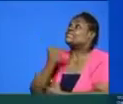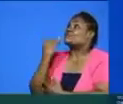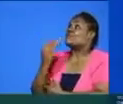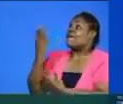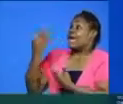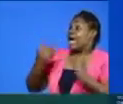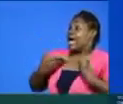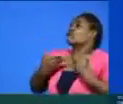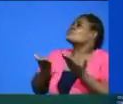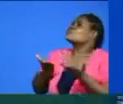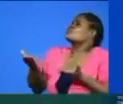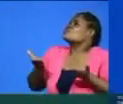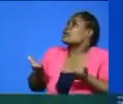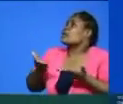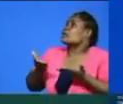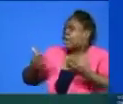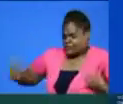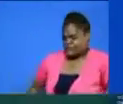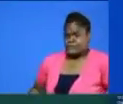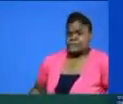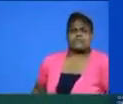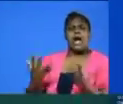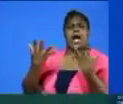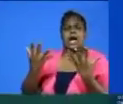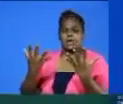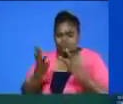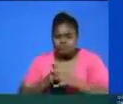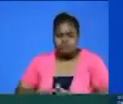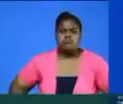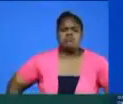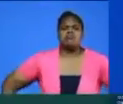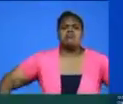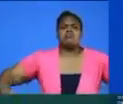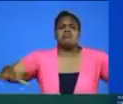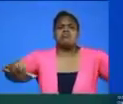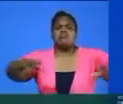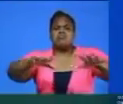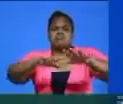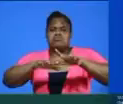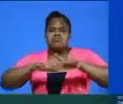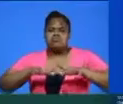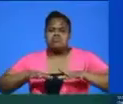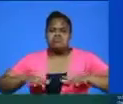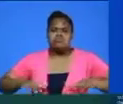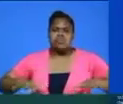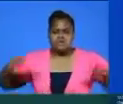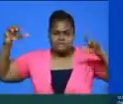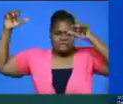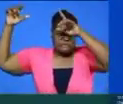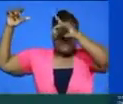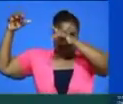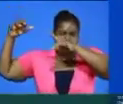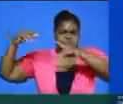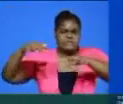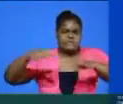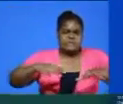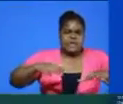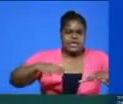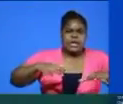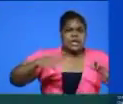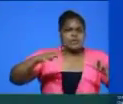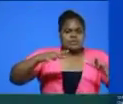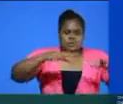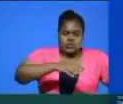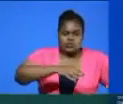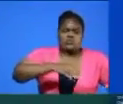I am your servant." And fire came down from God, drinking up 12 barrels